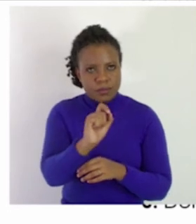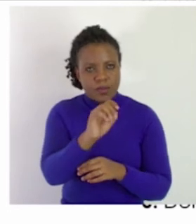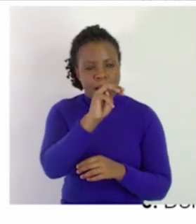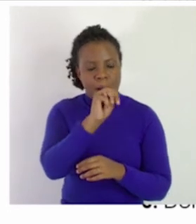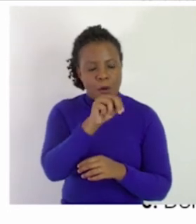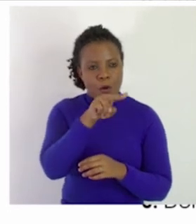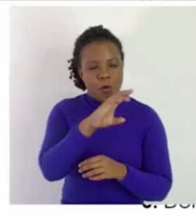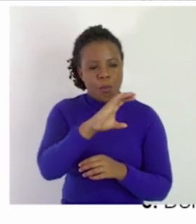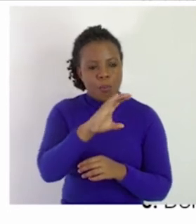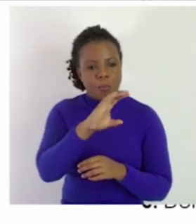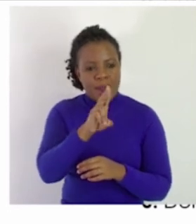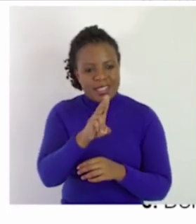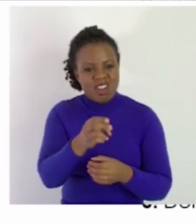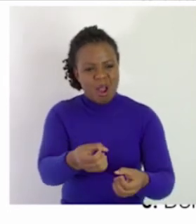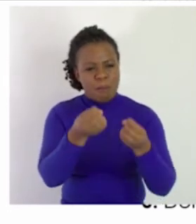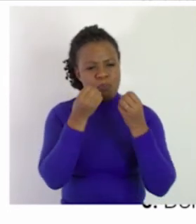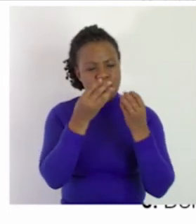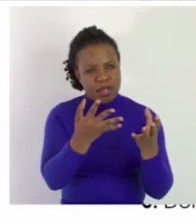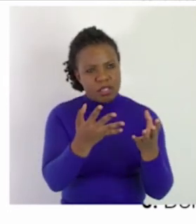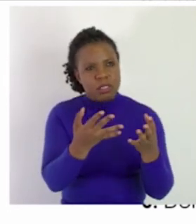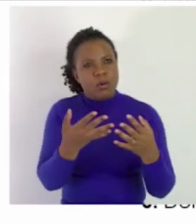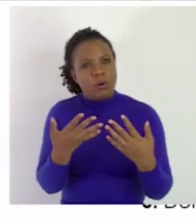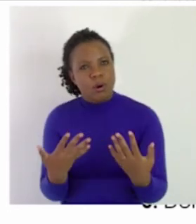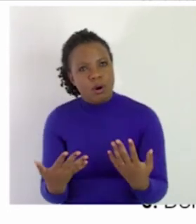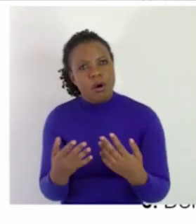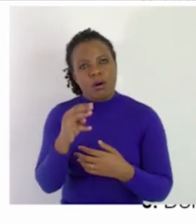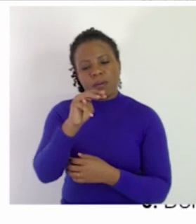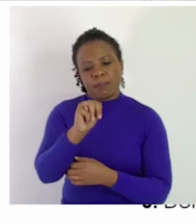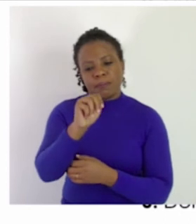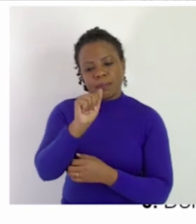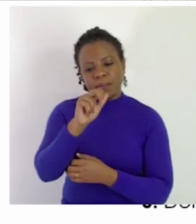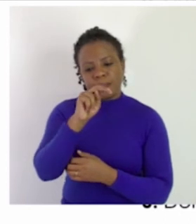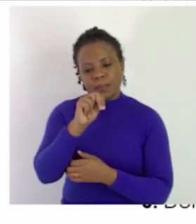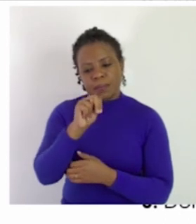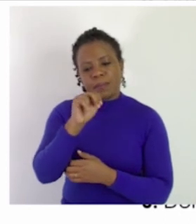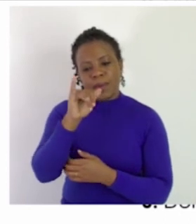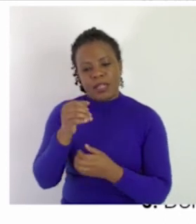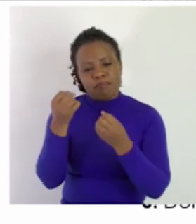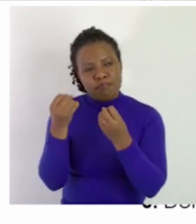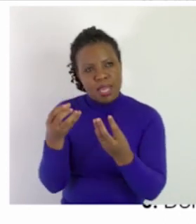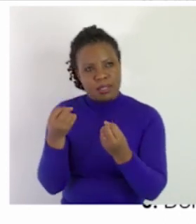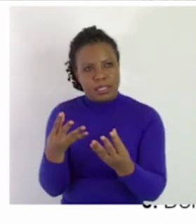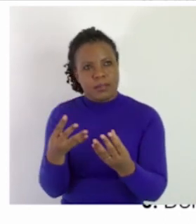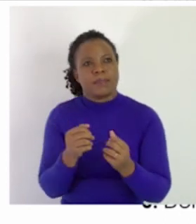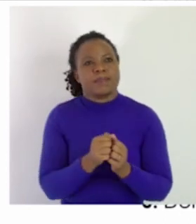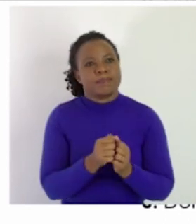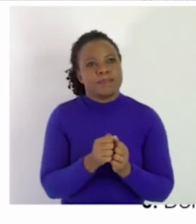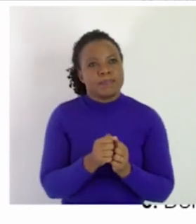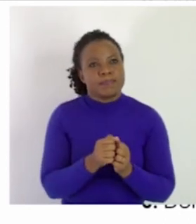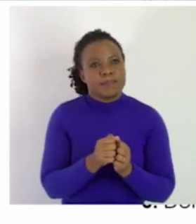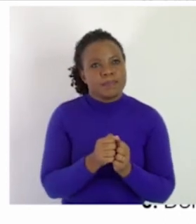much or many. Much or many. Now, let us